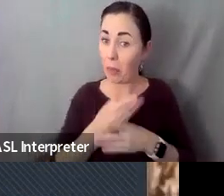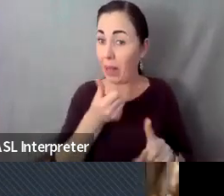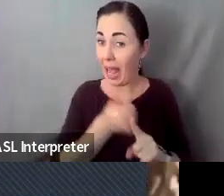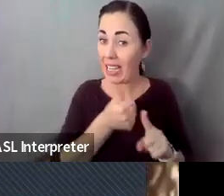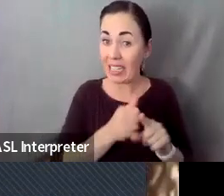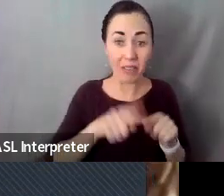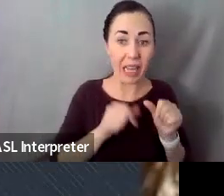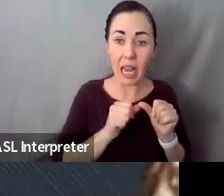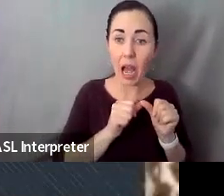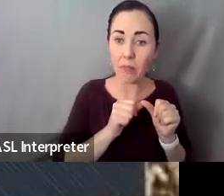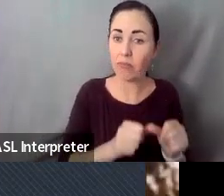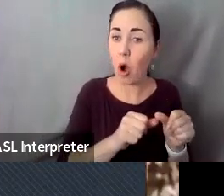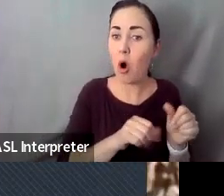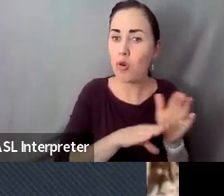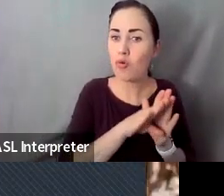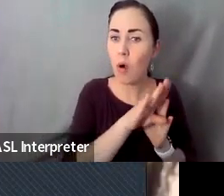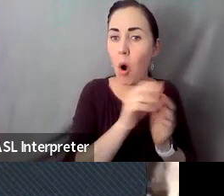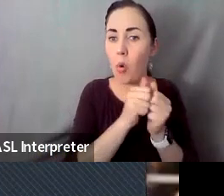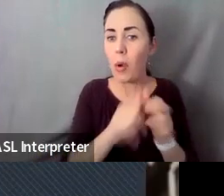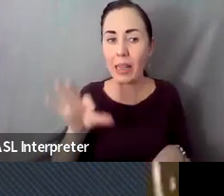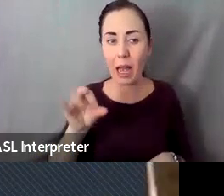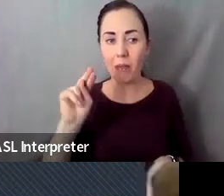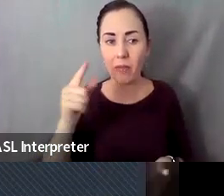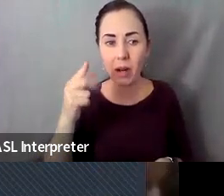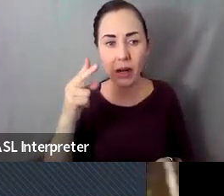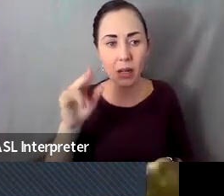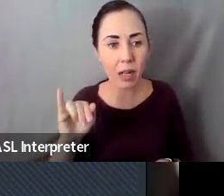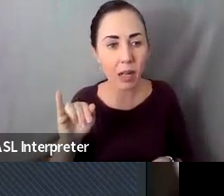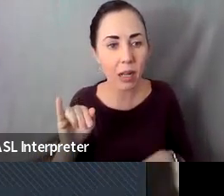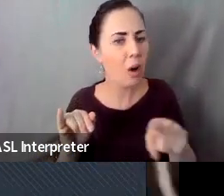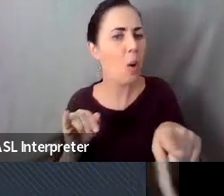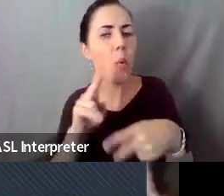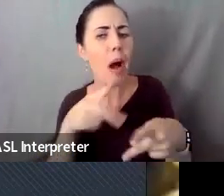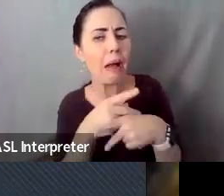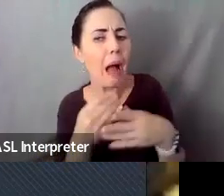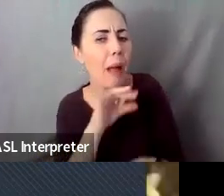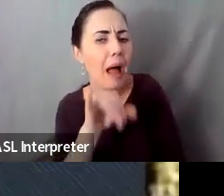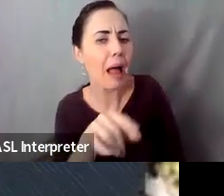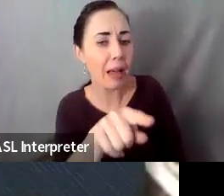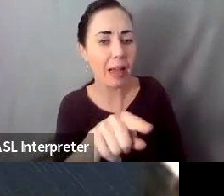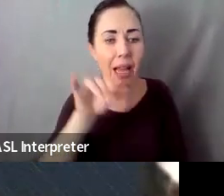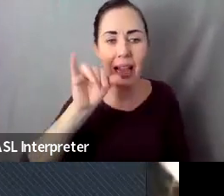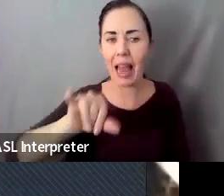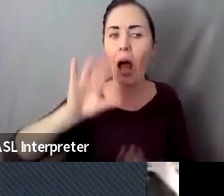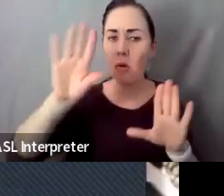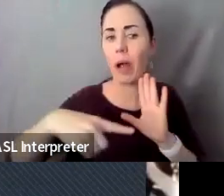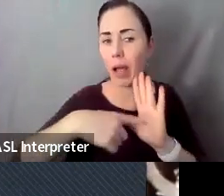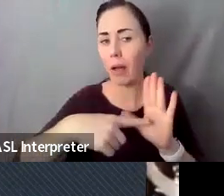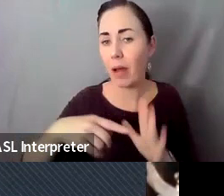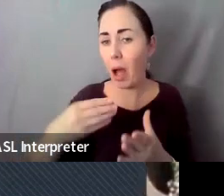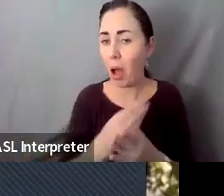Hey Melissa, what kind of plant is this? This is a great example of a plant that needs fungi to